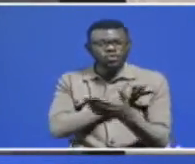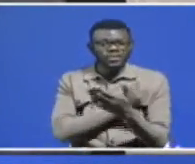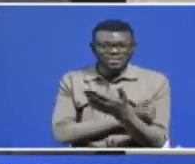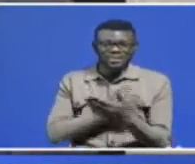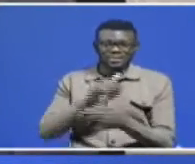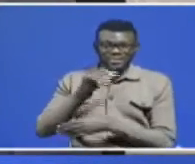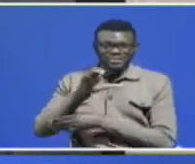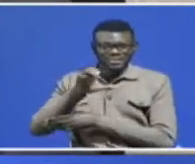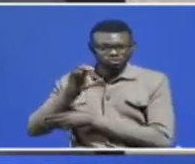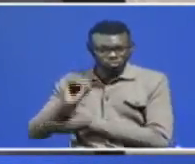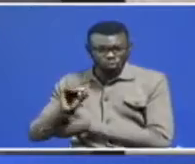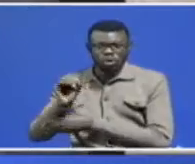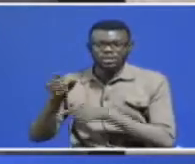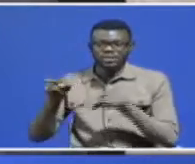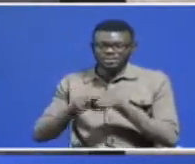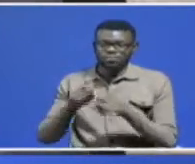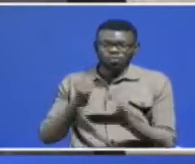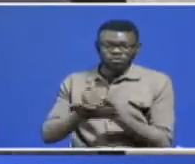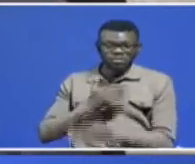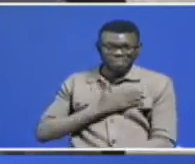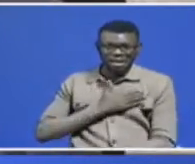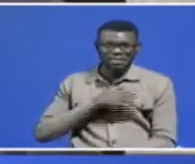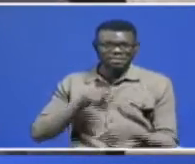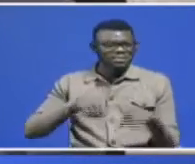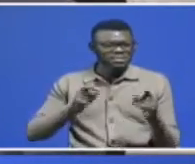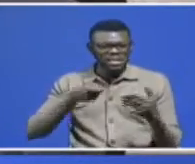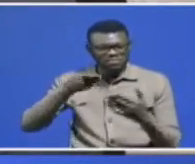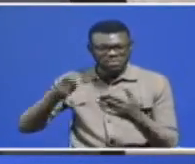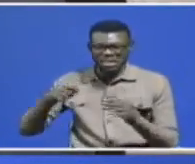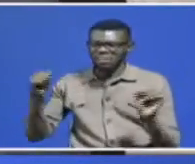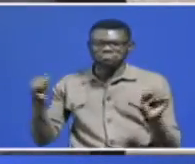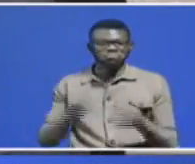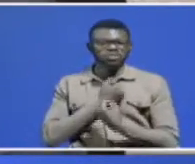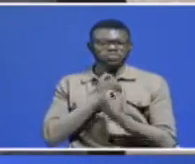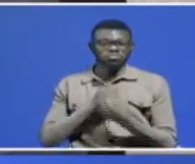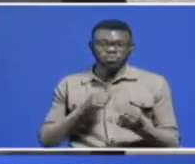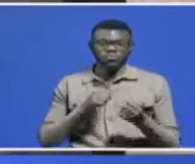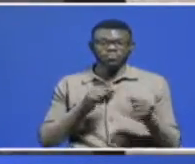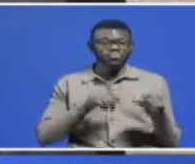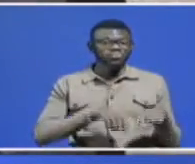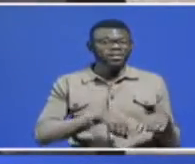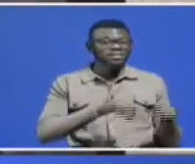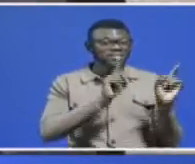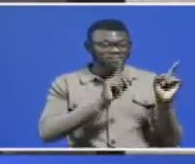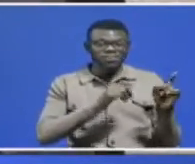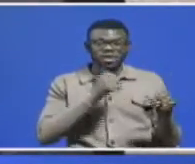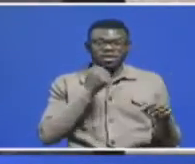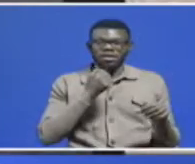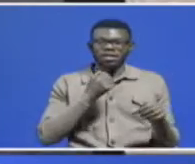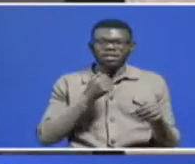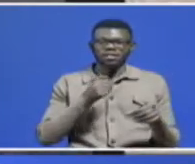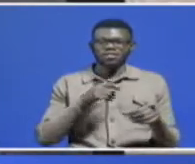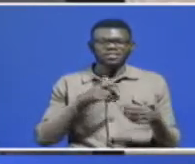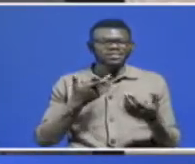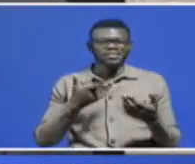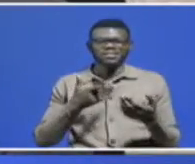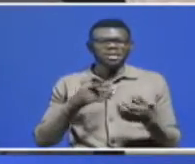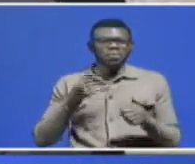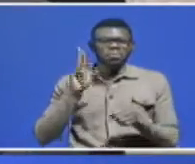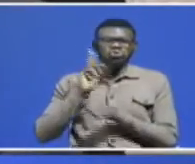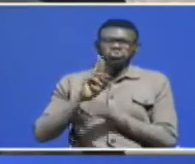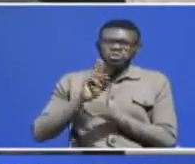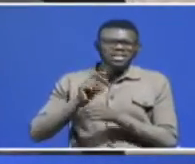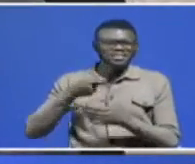my office, before he puts that signature of his. So basically what he's been doing is misuse of his signature,